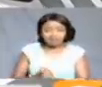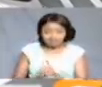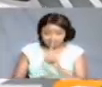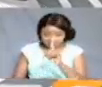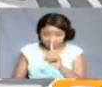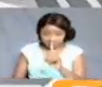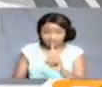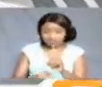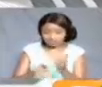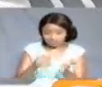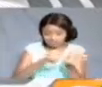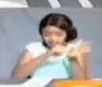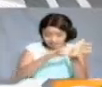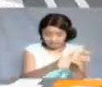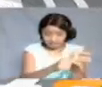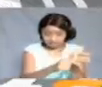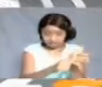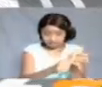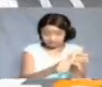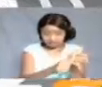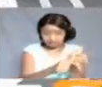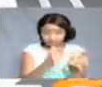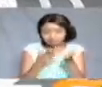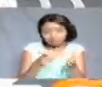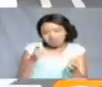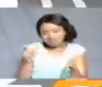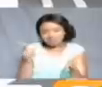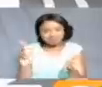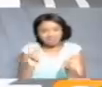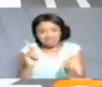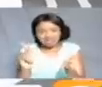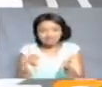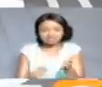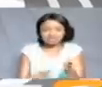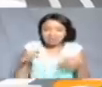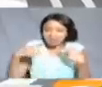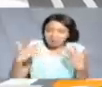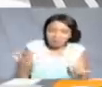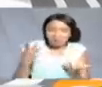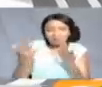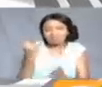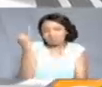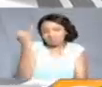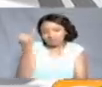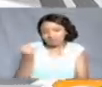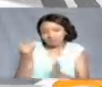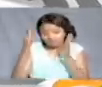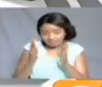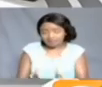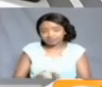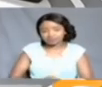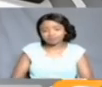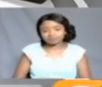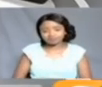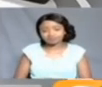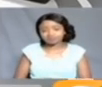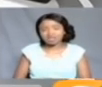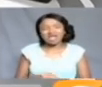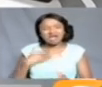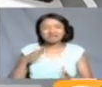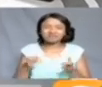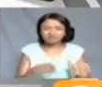built a brand, whether it's the Kardashians, or you're an artist, that's a brand, okay? So there are various ways